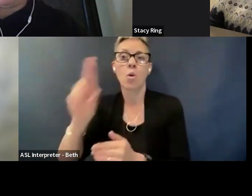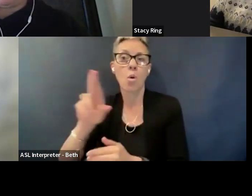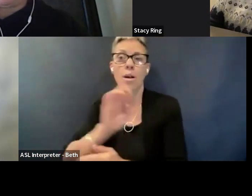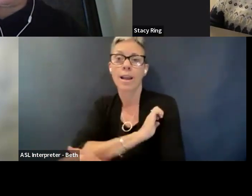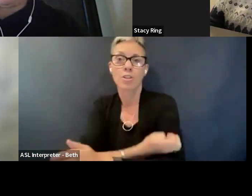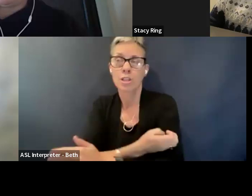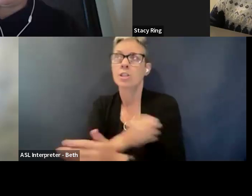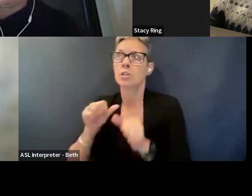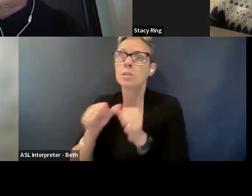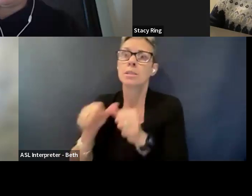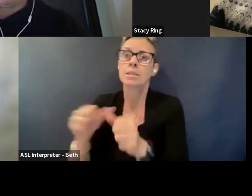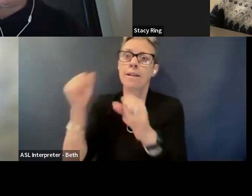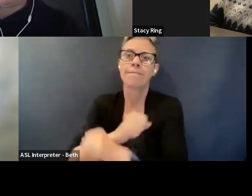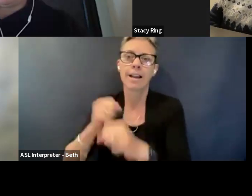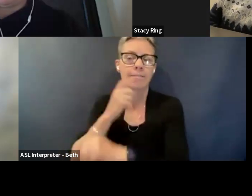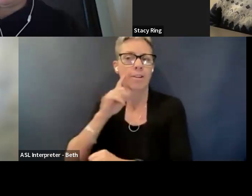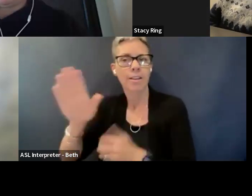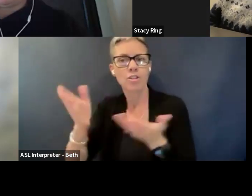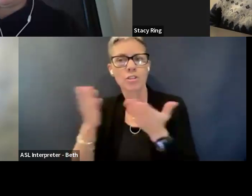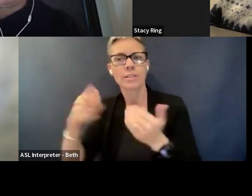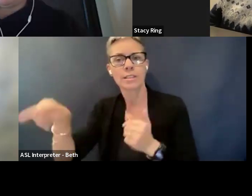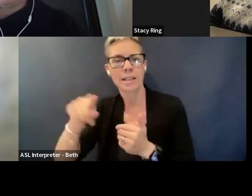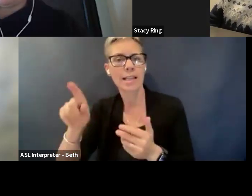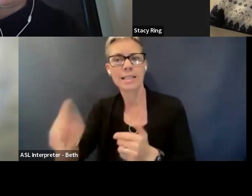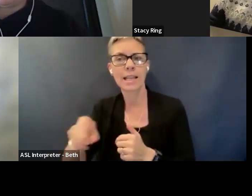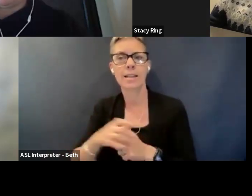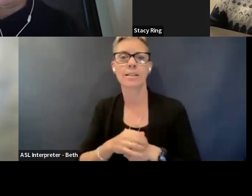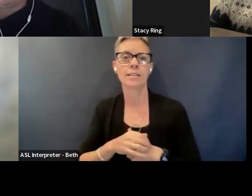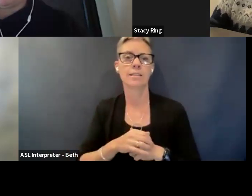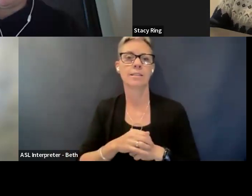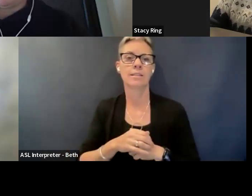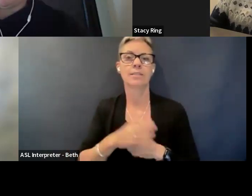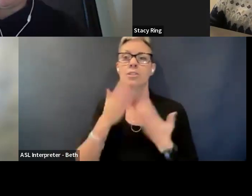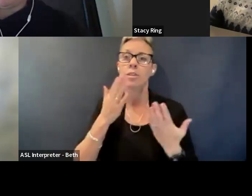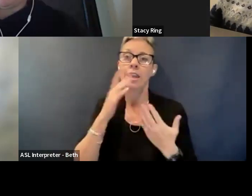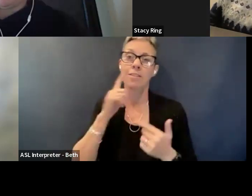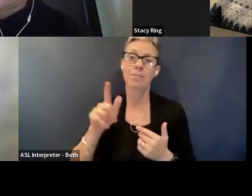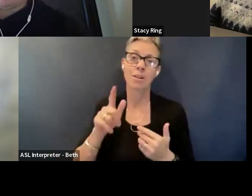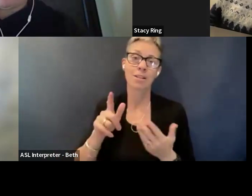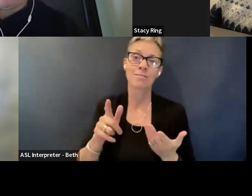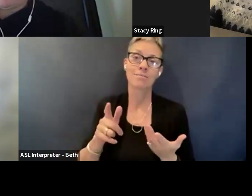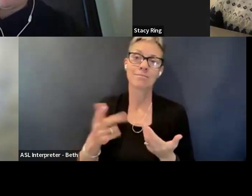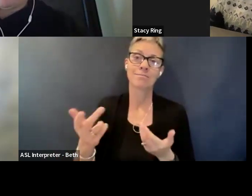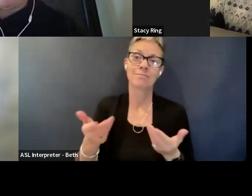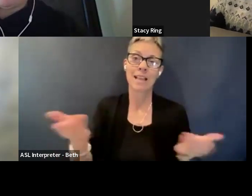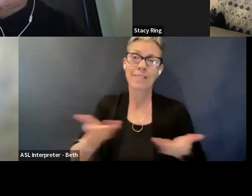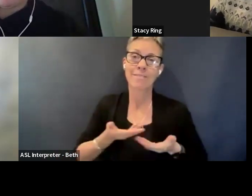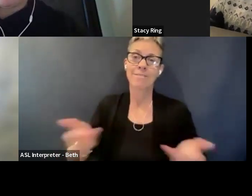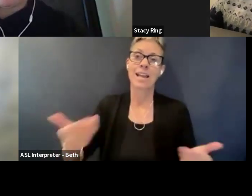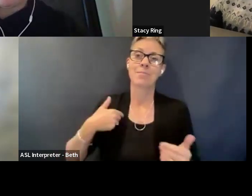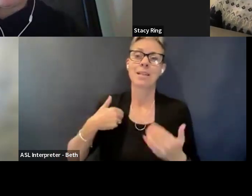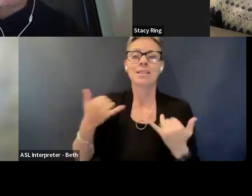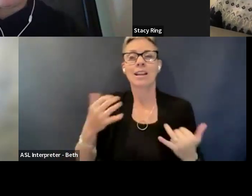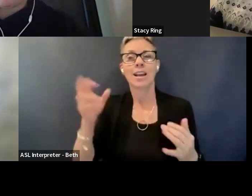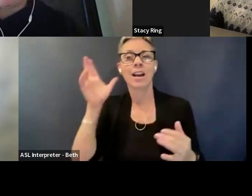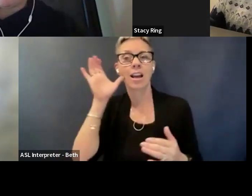these services for their loved ones and make this a reality for them. So thank you for having me here today, and I hope my story helps